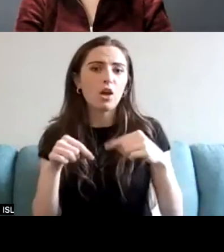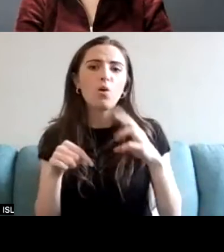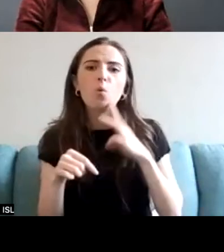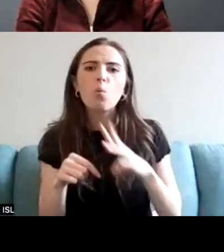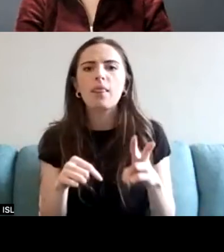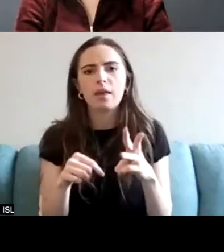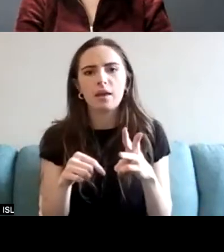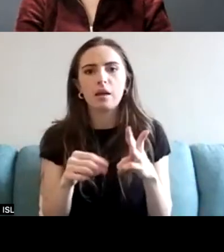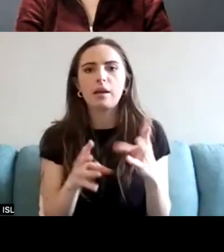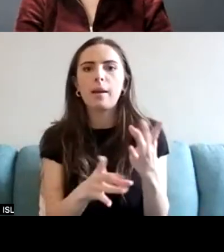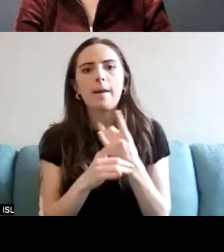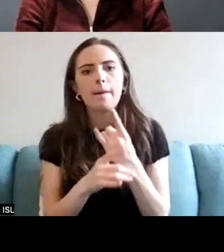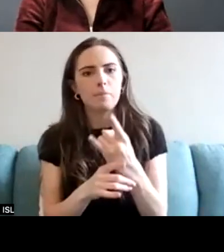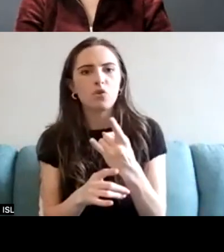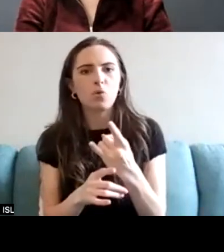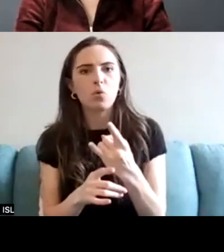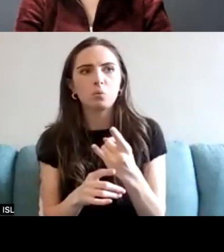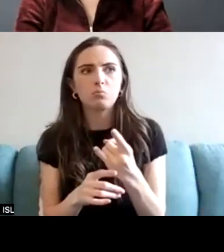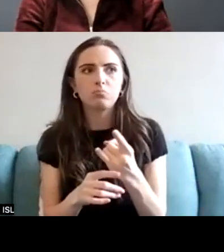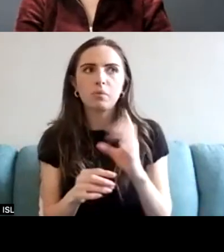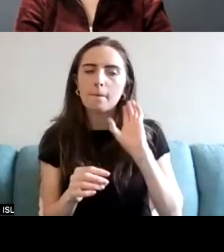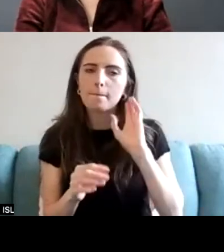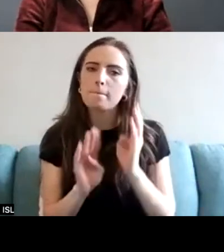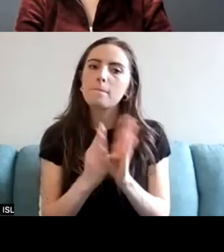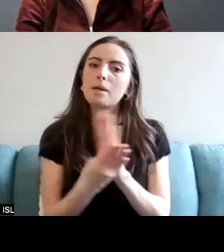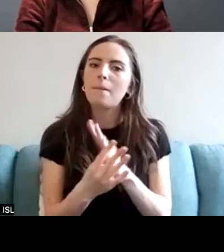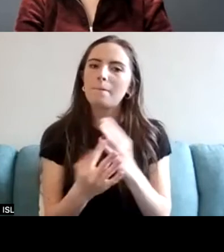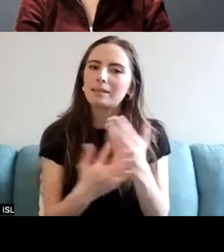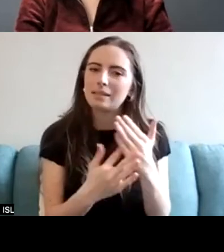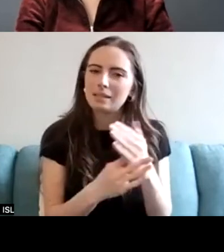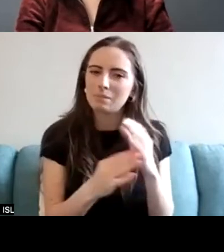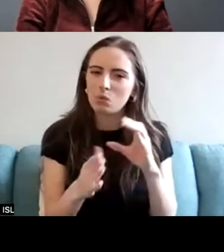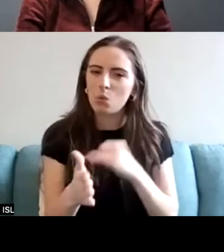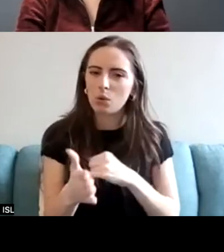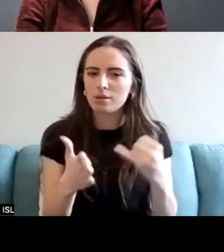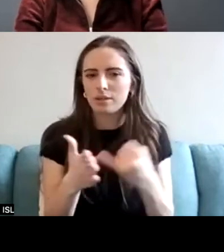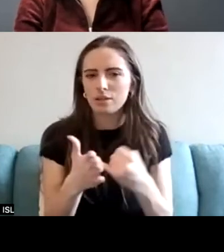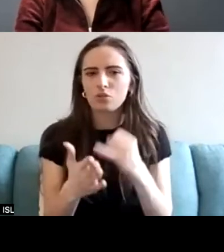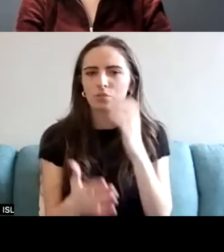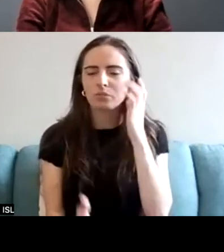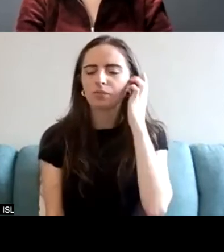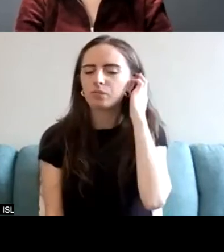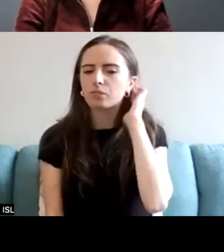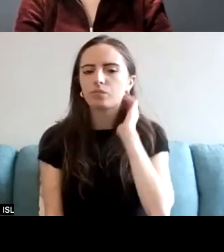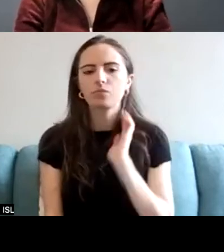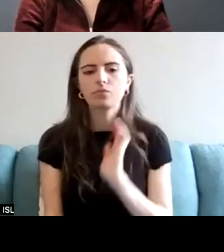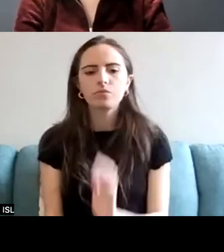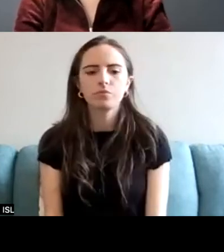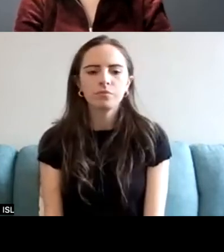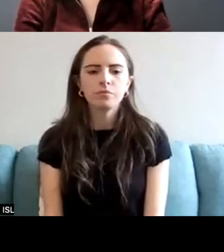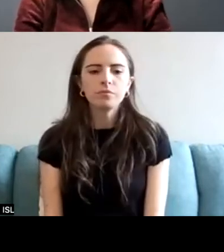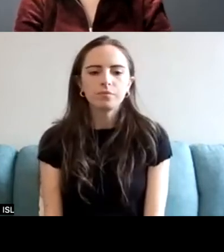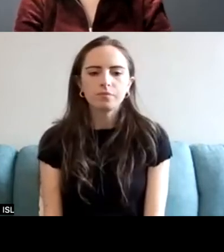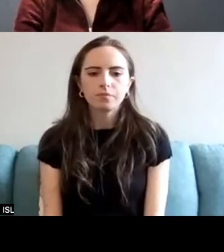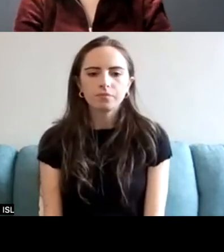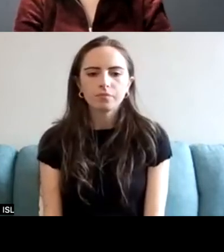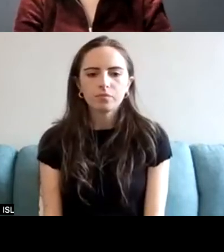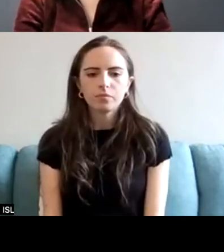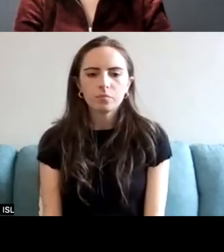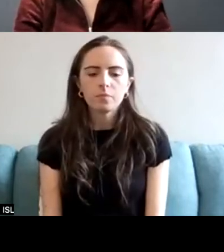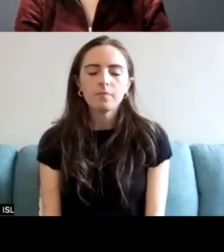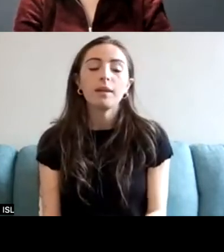to become a more accessible organization. That's great. That's a really fantastic point. And I think it's probably worth saying at this point that I know